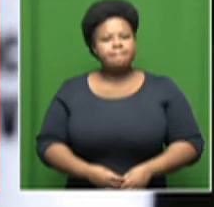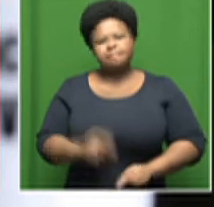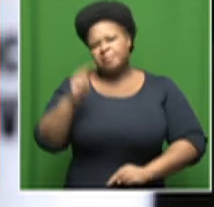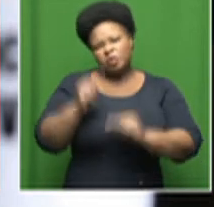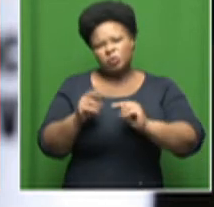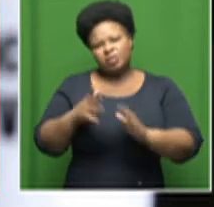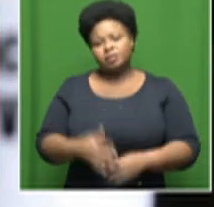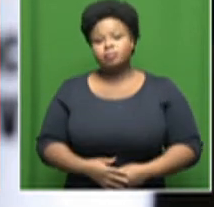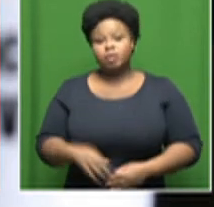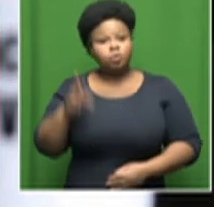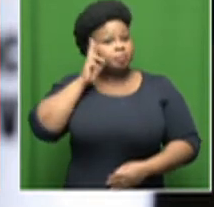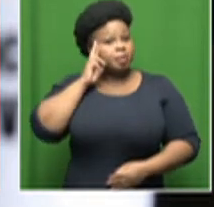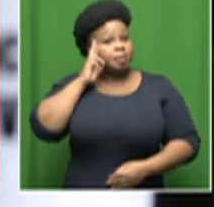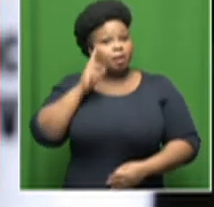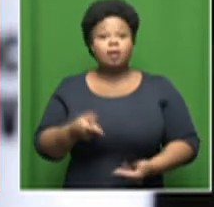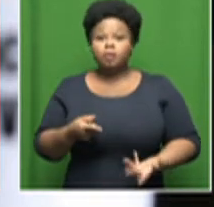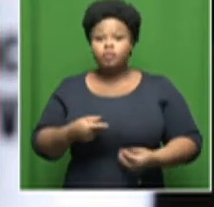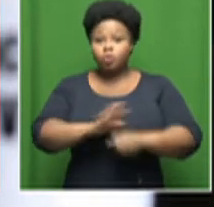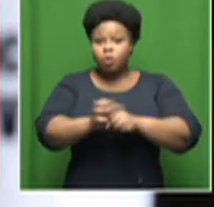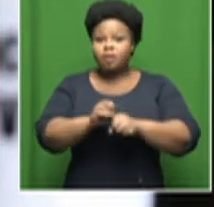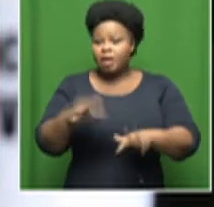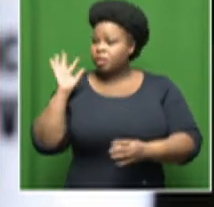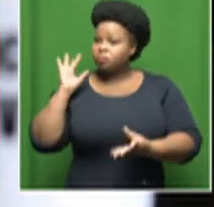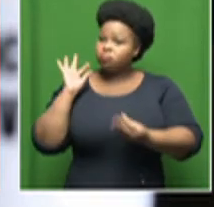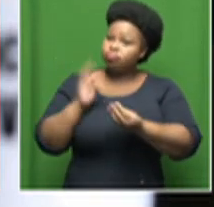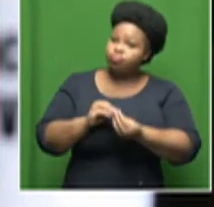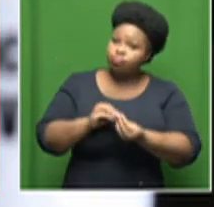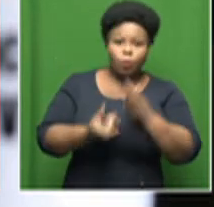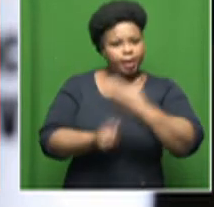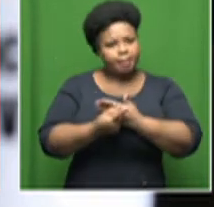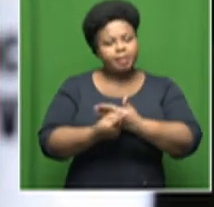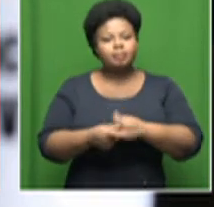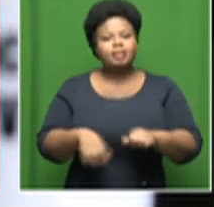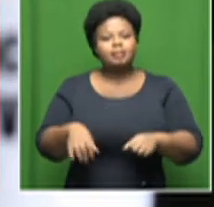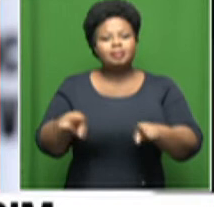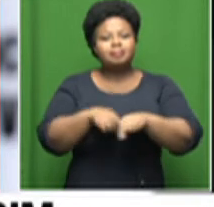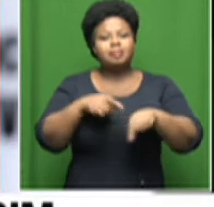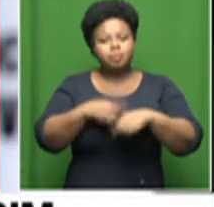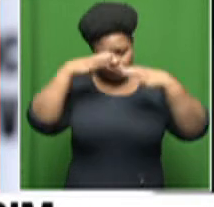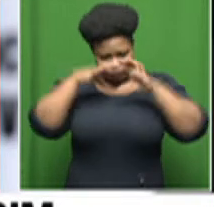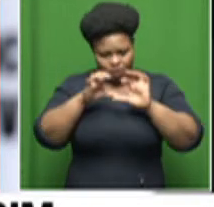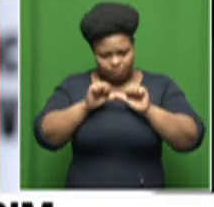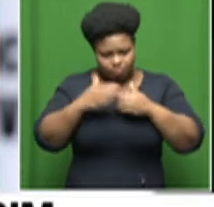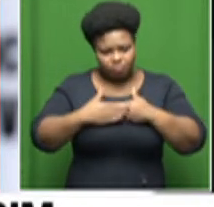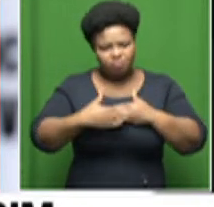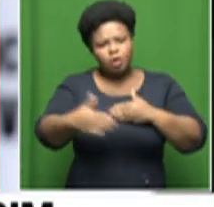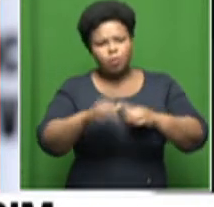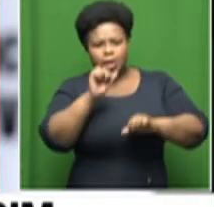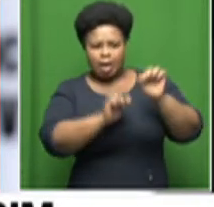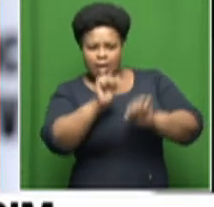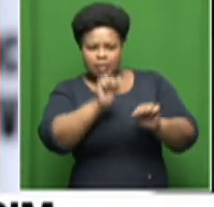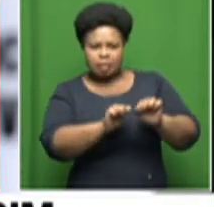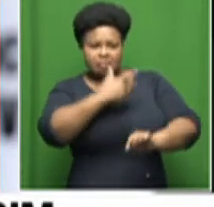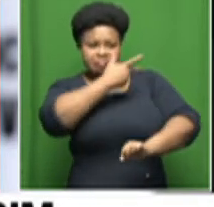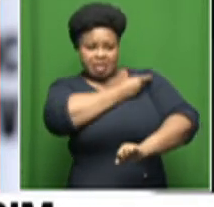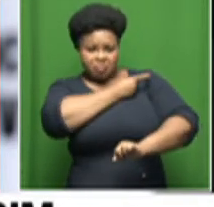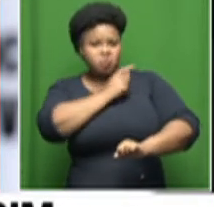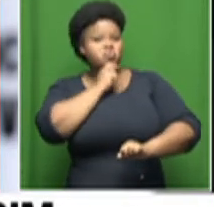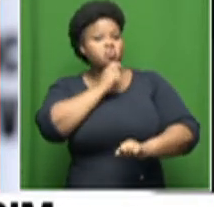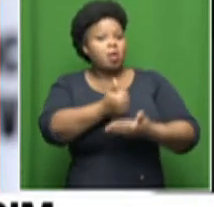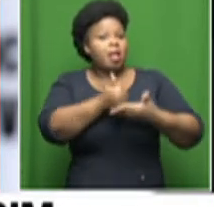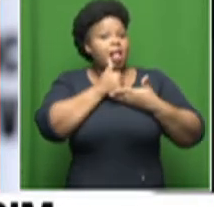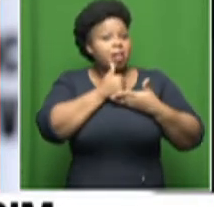quickly reminding us about the epidemic and where we are, but then going directly into how to assess whether a vaccine is